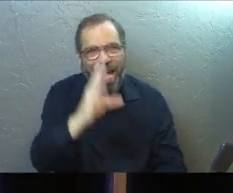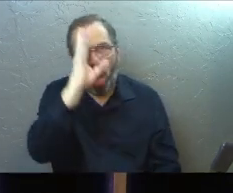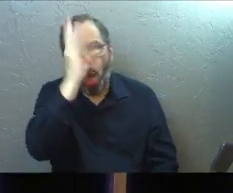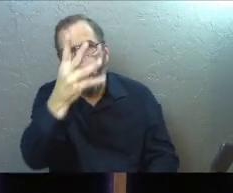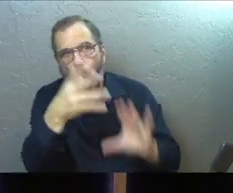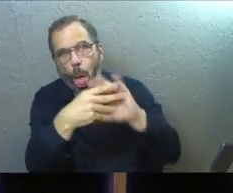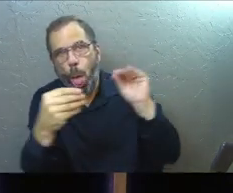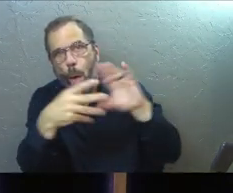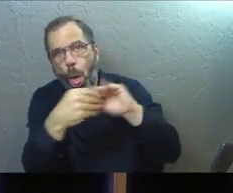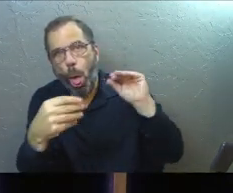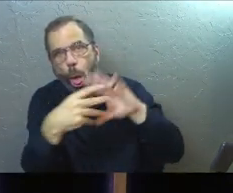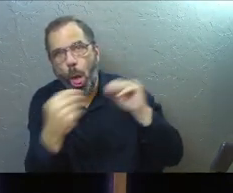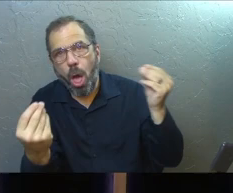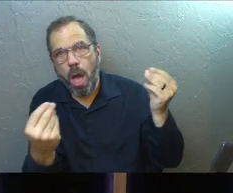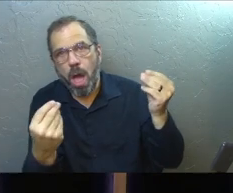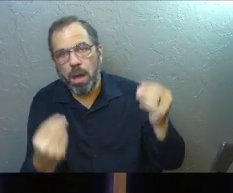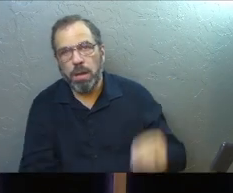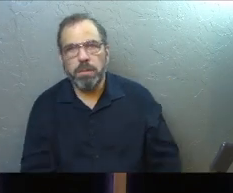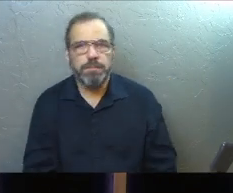something up.